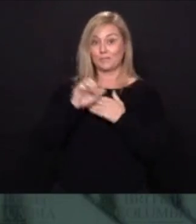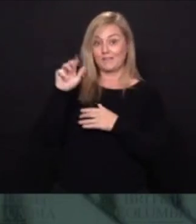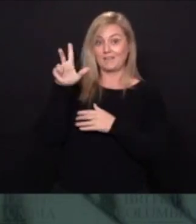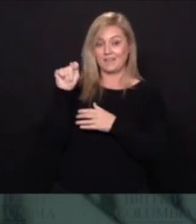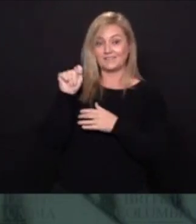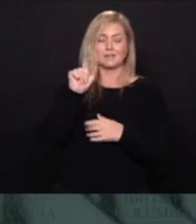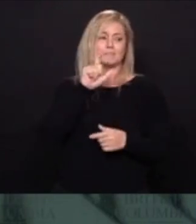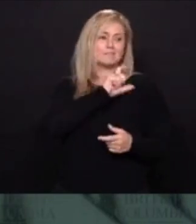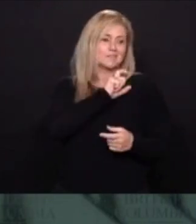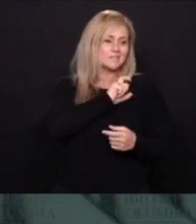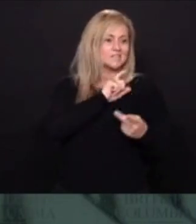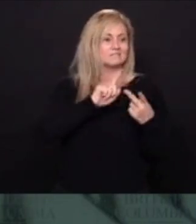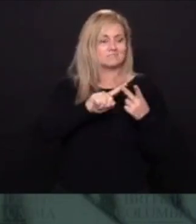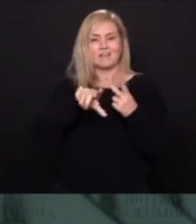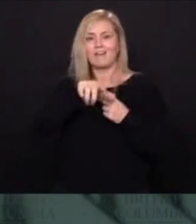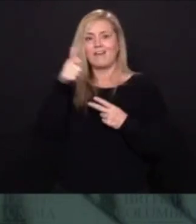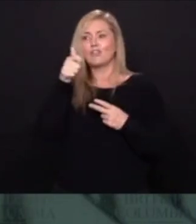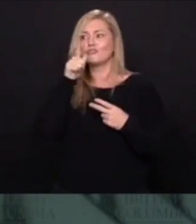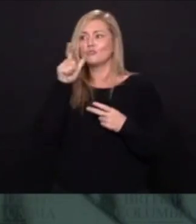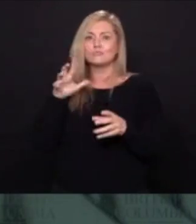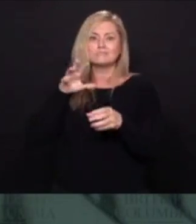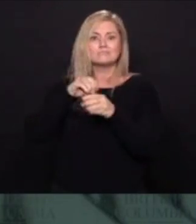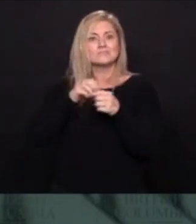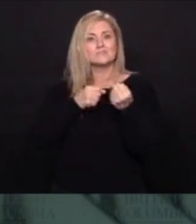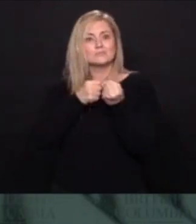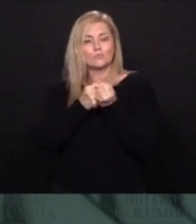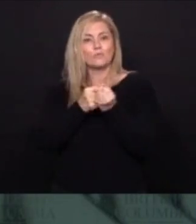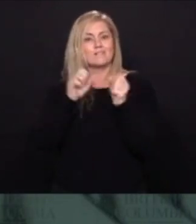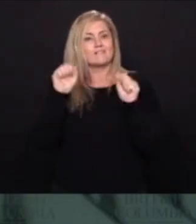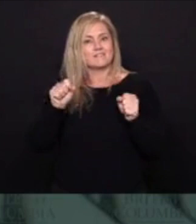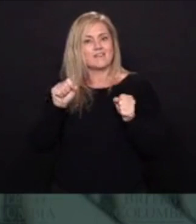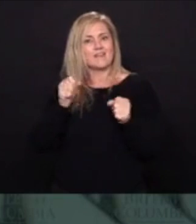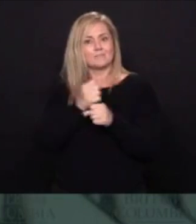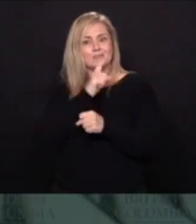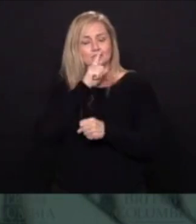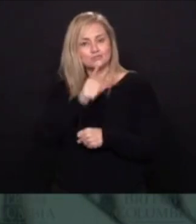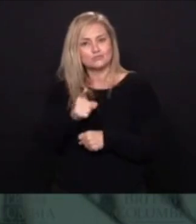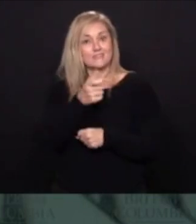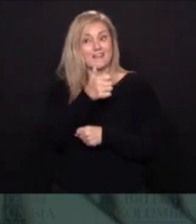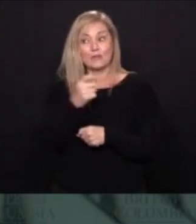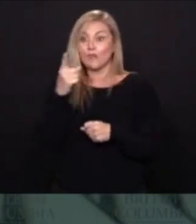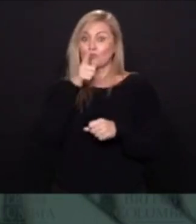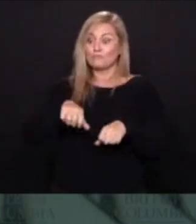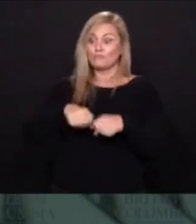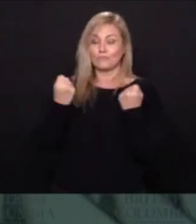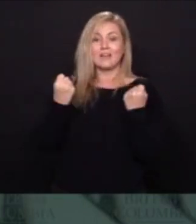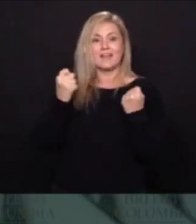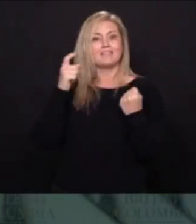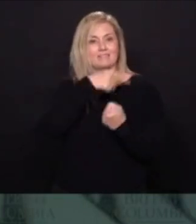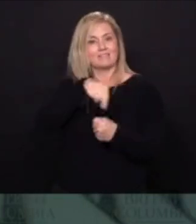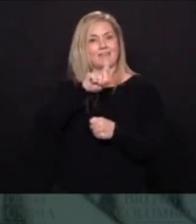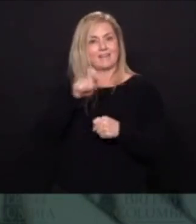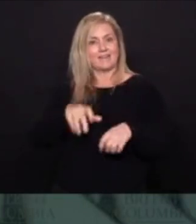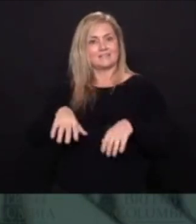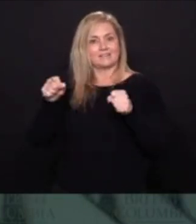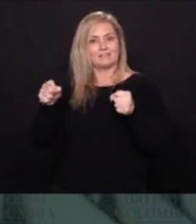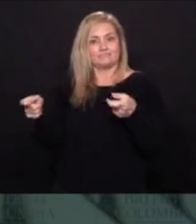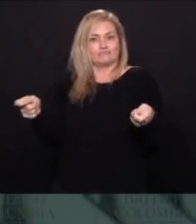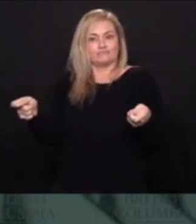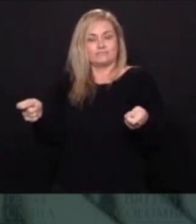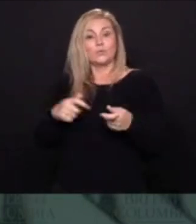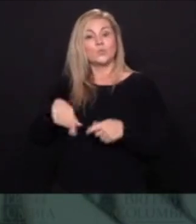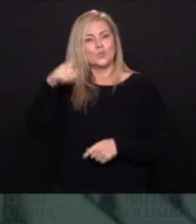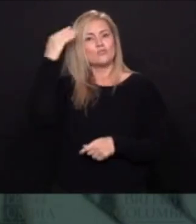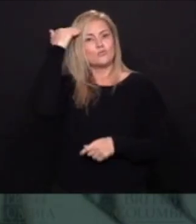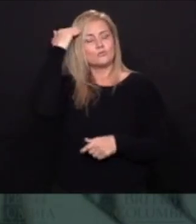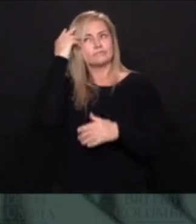and other compliance officials are able to enforce any violations of this act. We know there